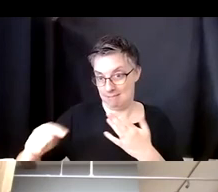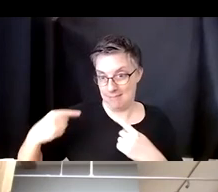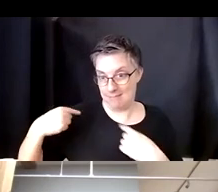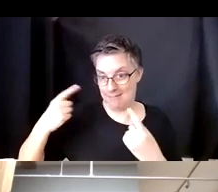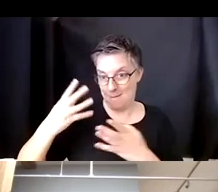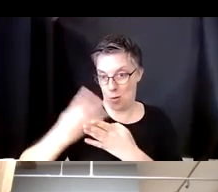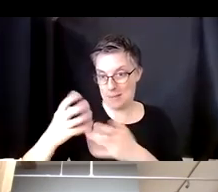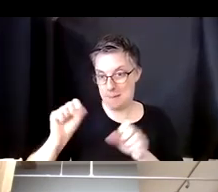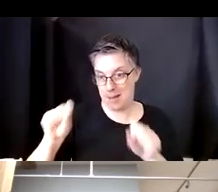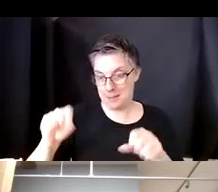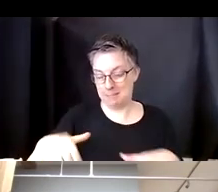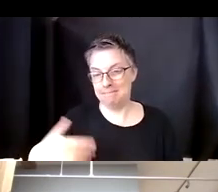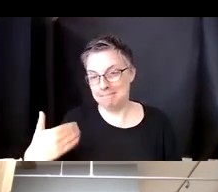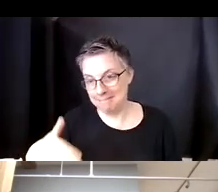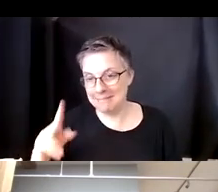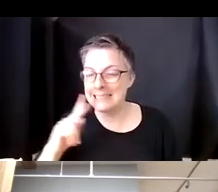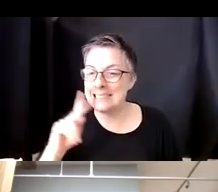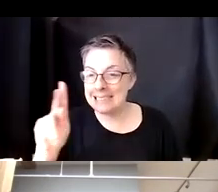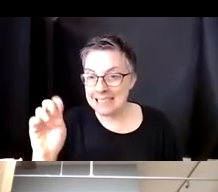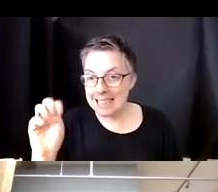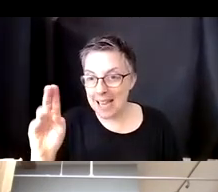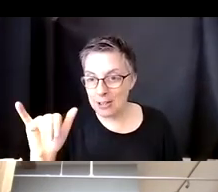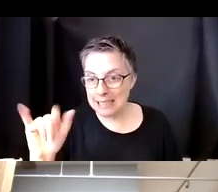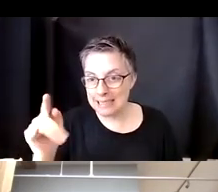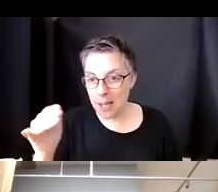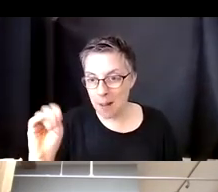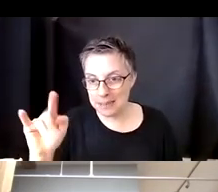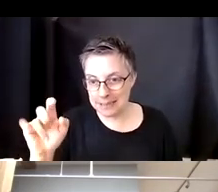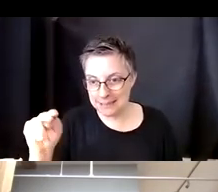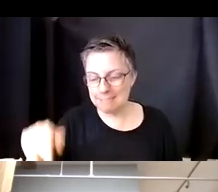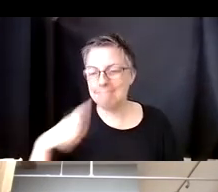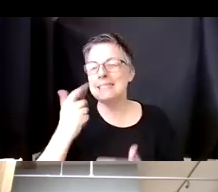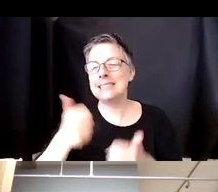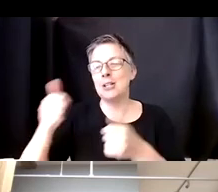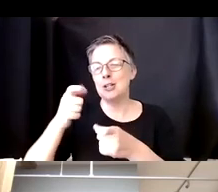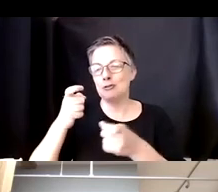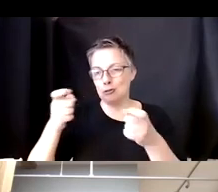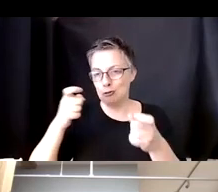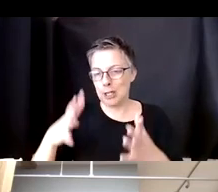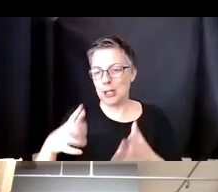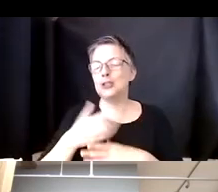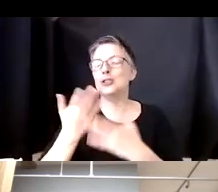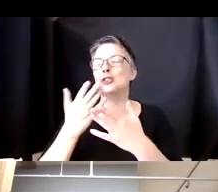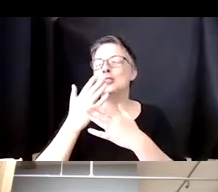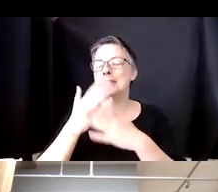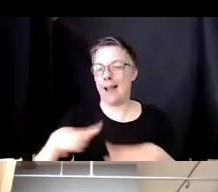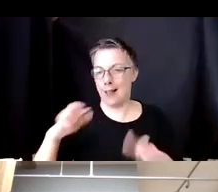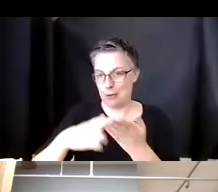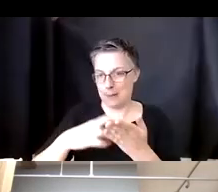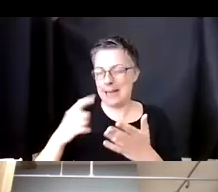weeks. Obviously, Carrie Thompson, Executive Director of Silent Rhythms and Inclusion Activist, thank you so